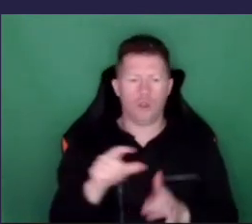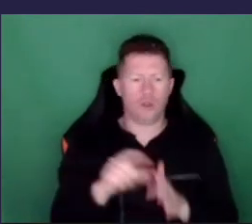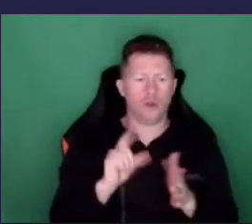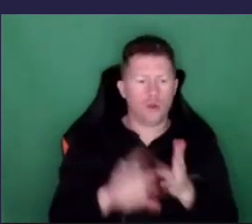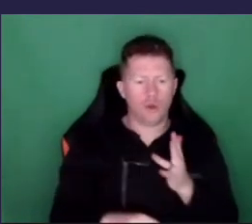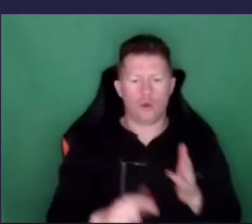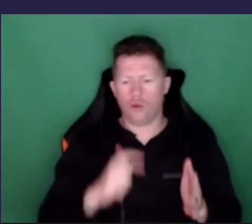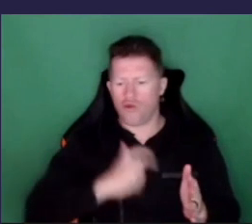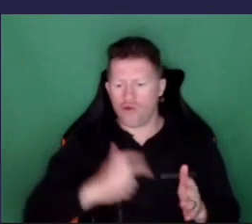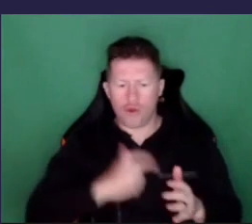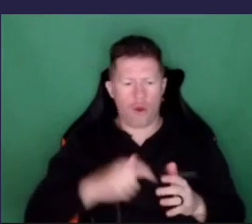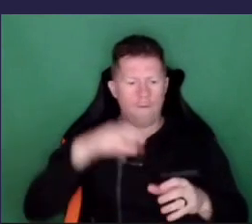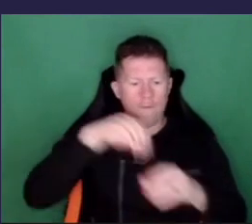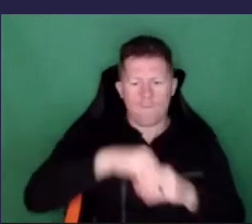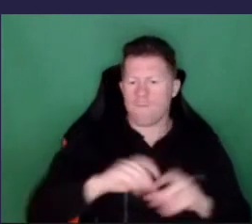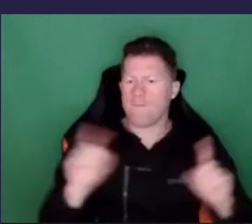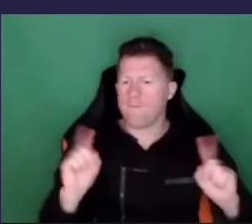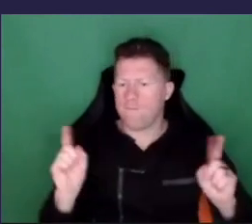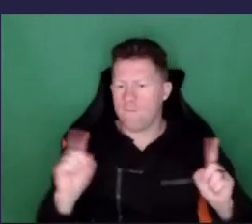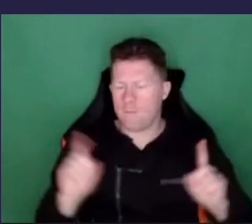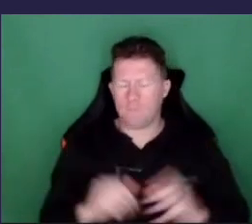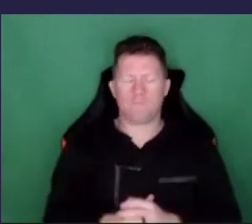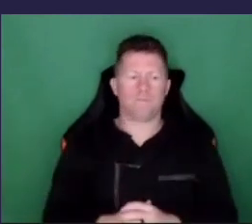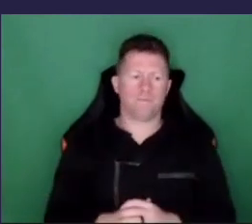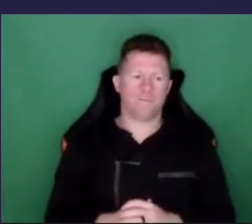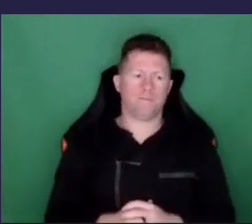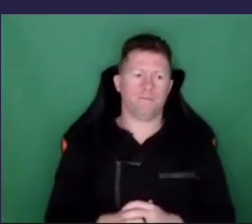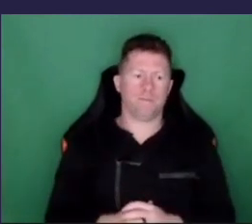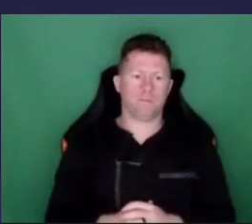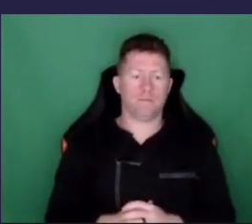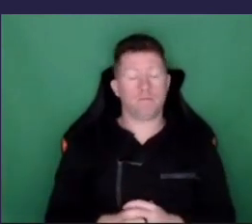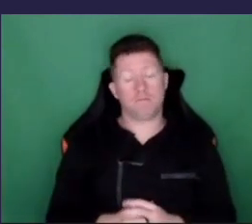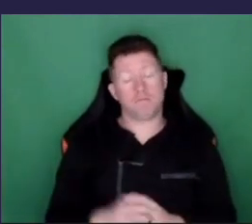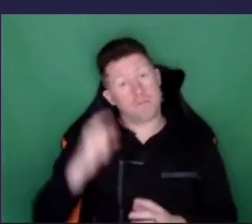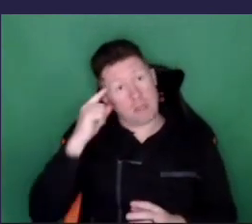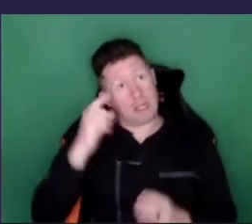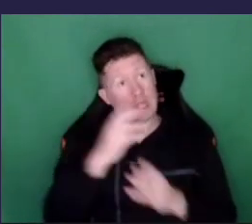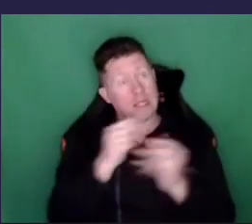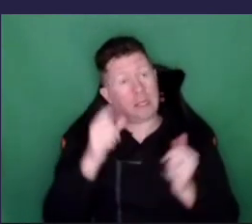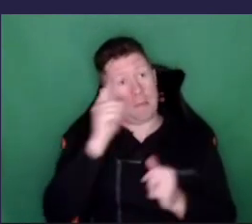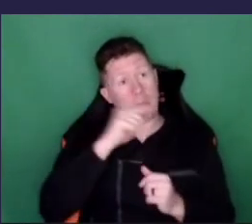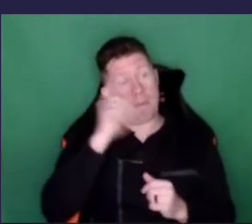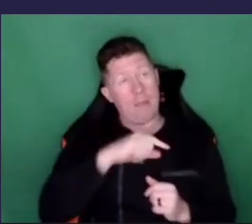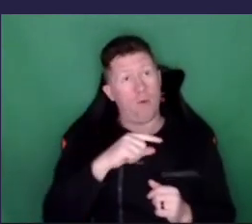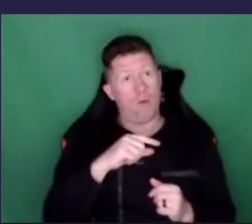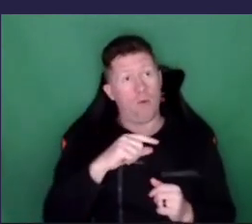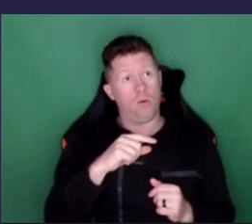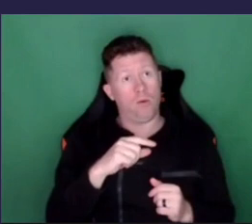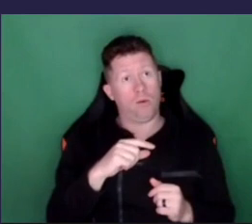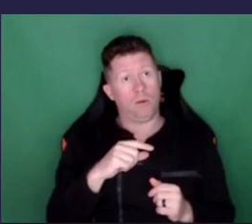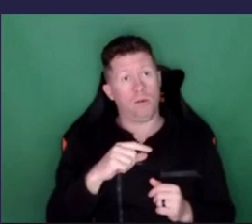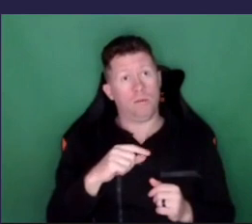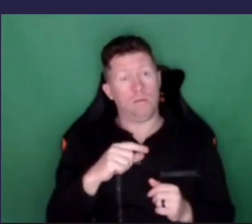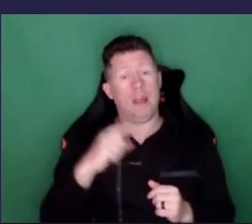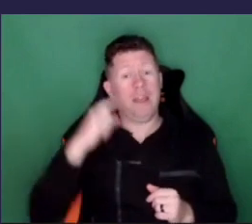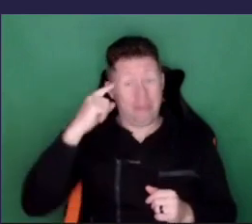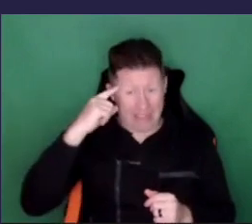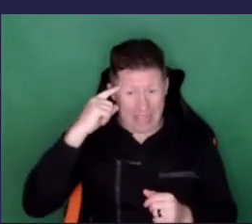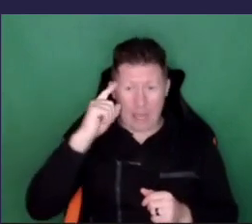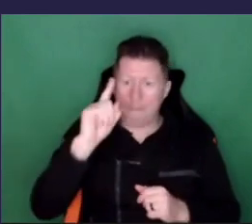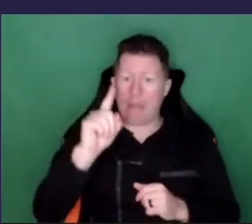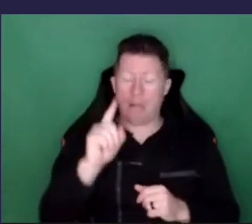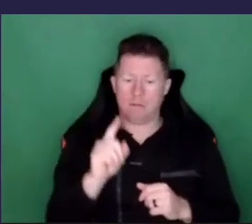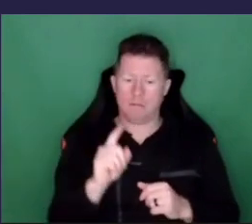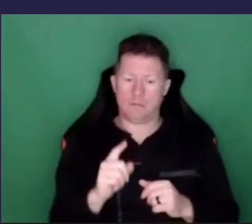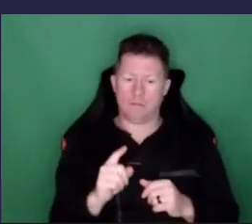people. And I think people in certain settings think about this without using this language. So as one